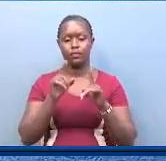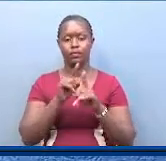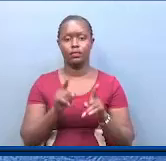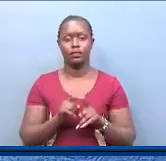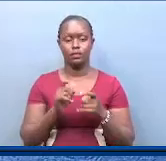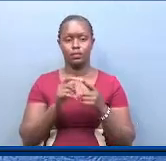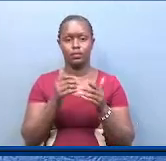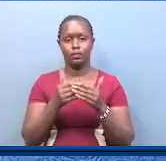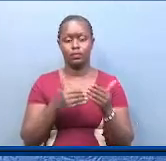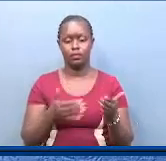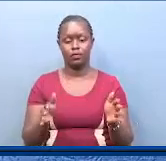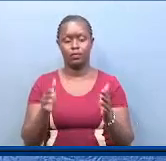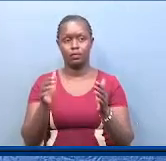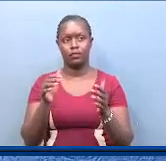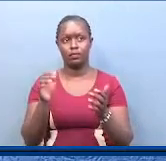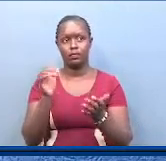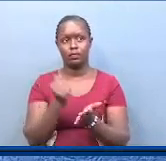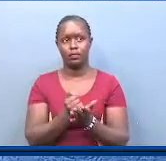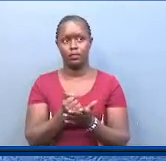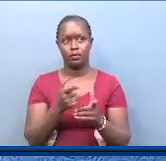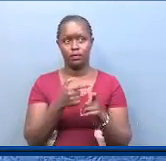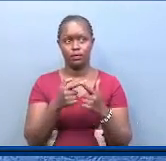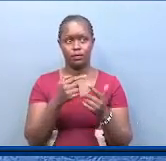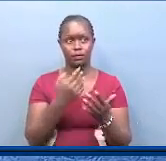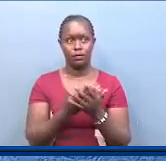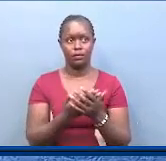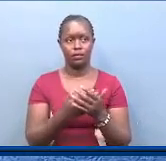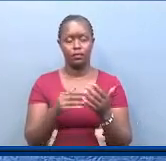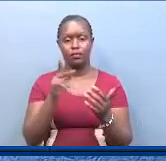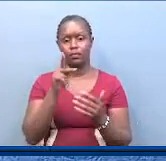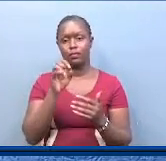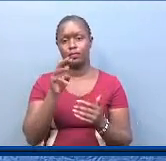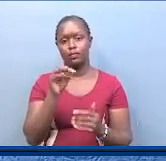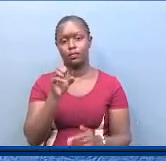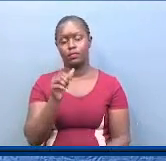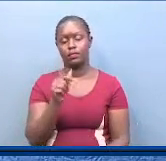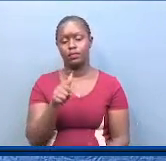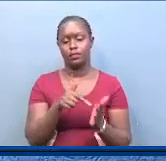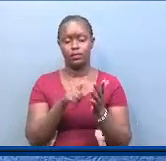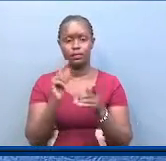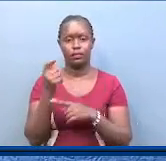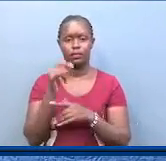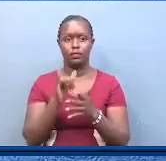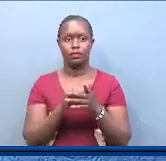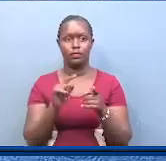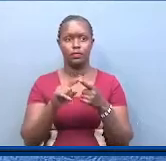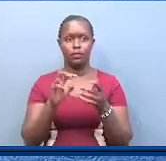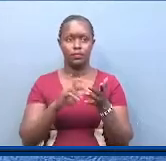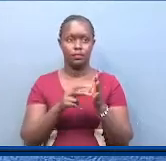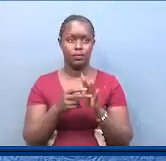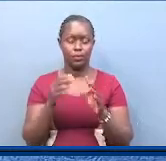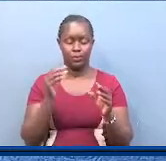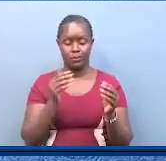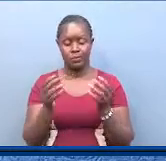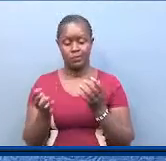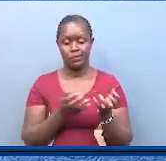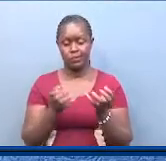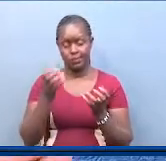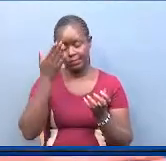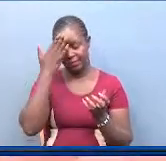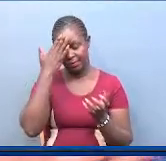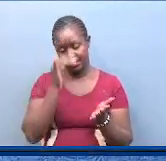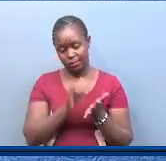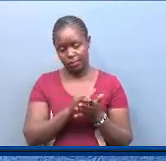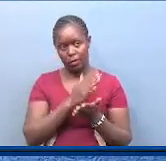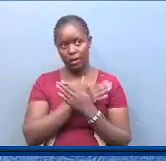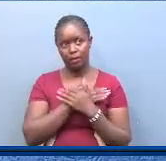even before he leaves office, to prosecute the Kemsa case and show Kenyans that he really means business. I know that my